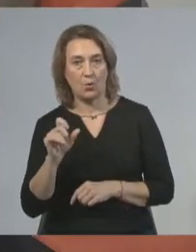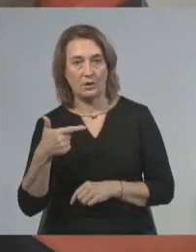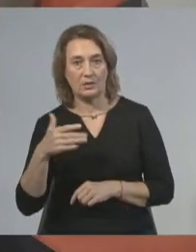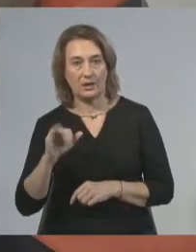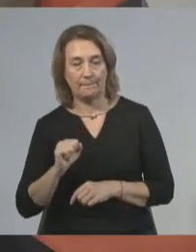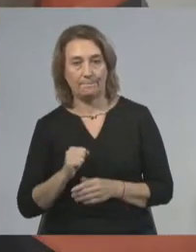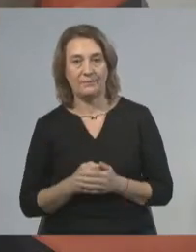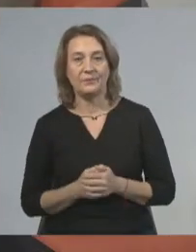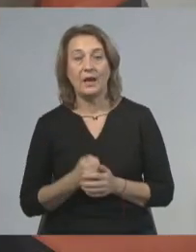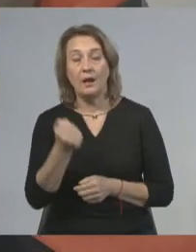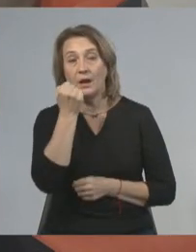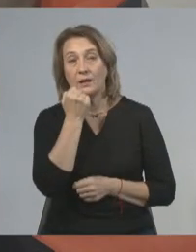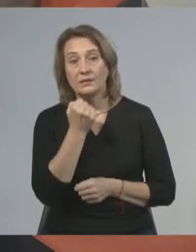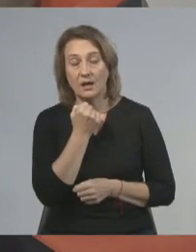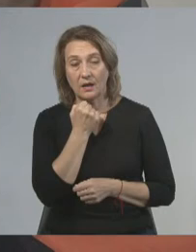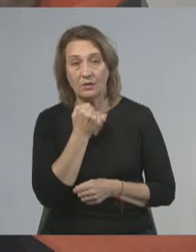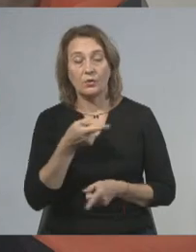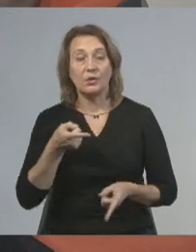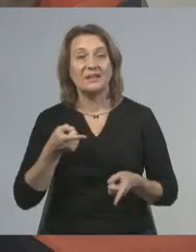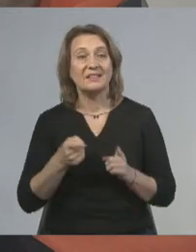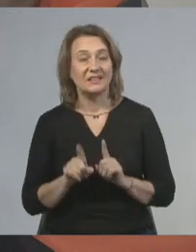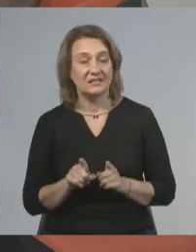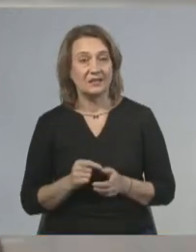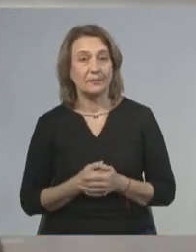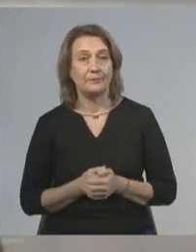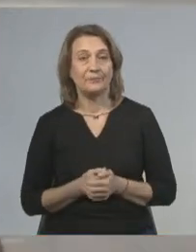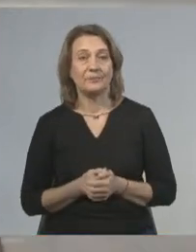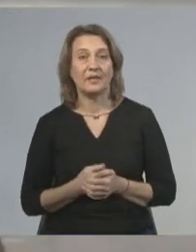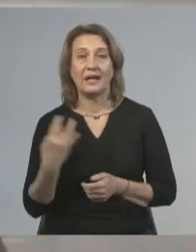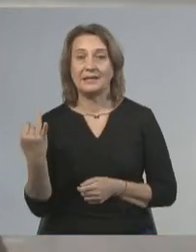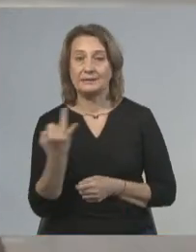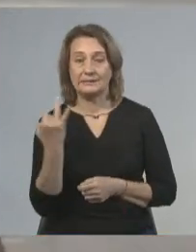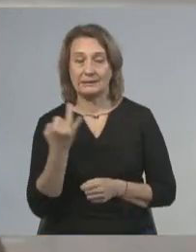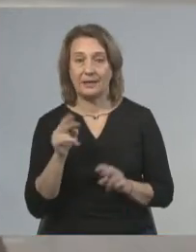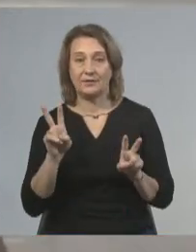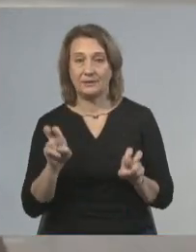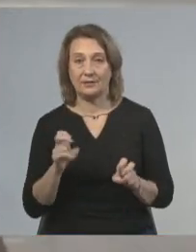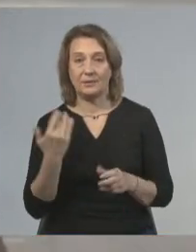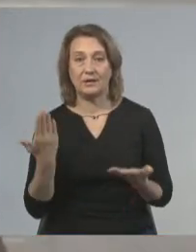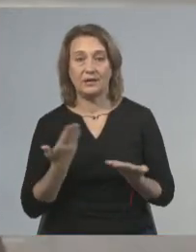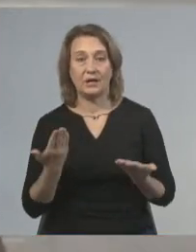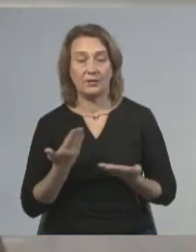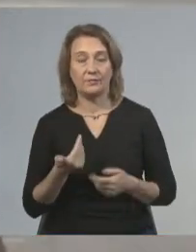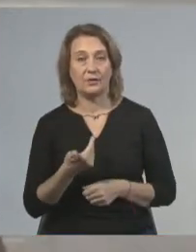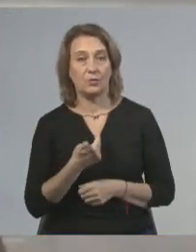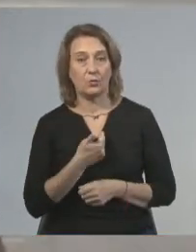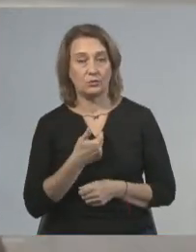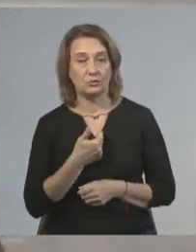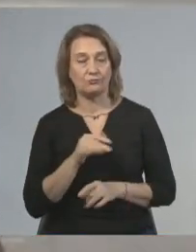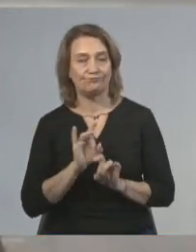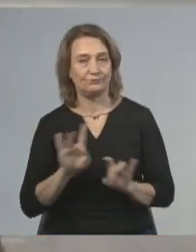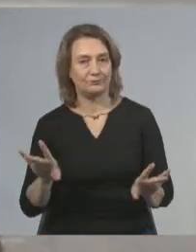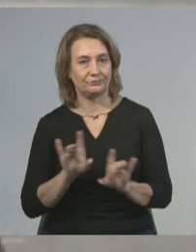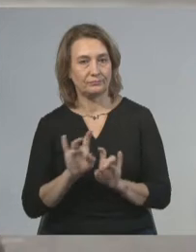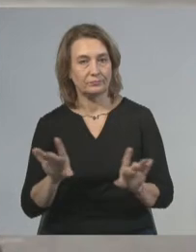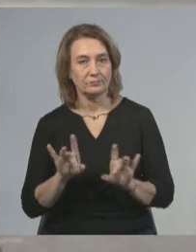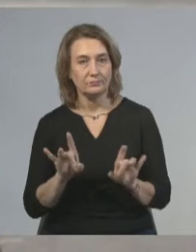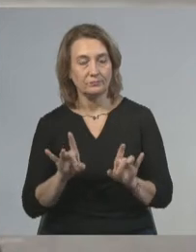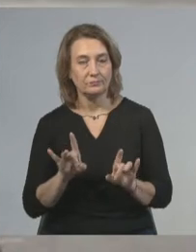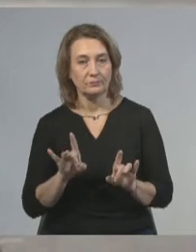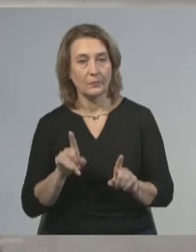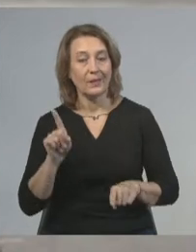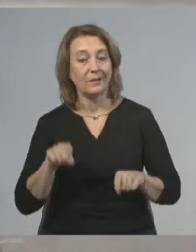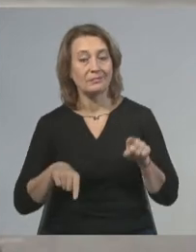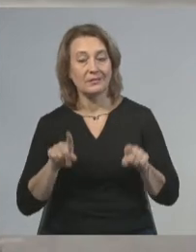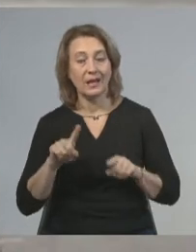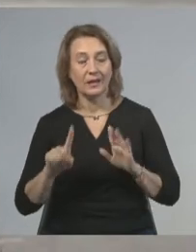the studio well thank you really it's an interesting topic that you are now trying to